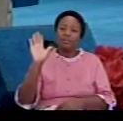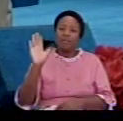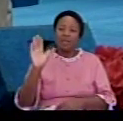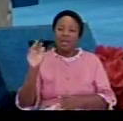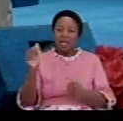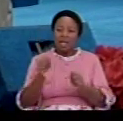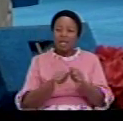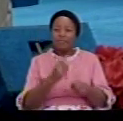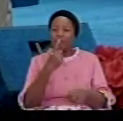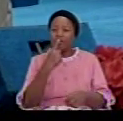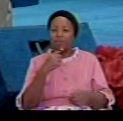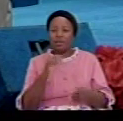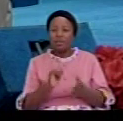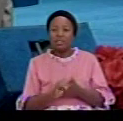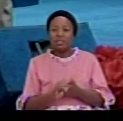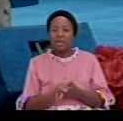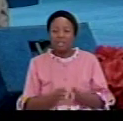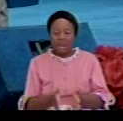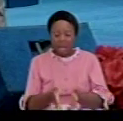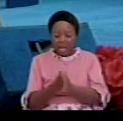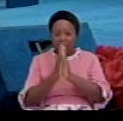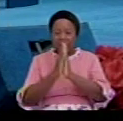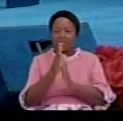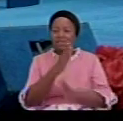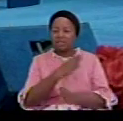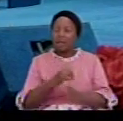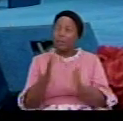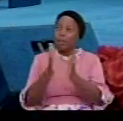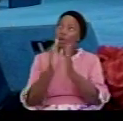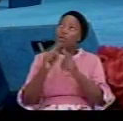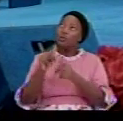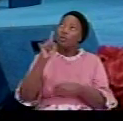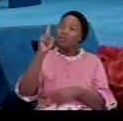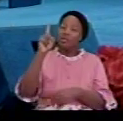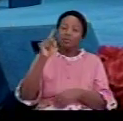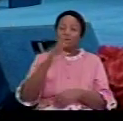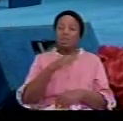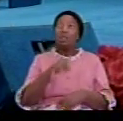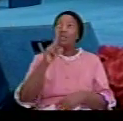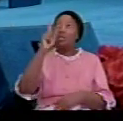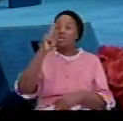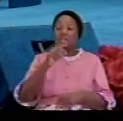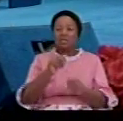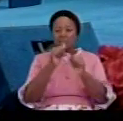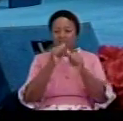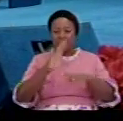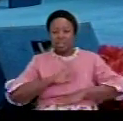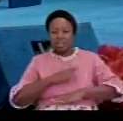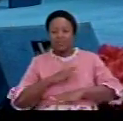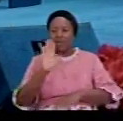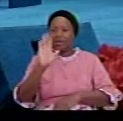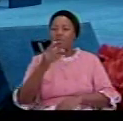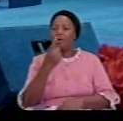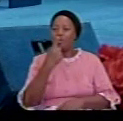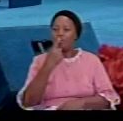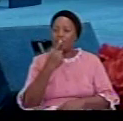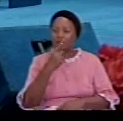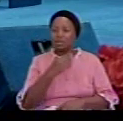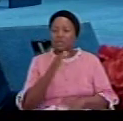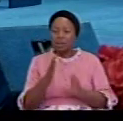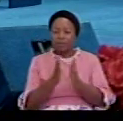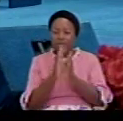Every mouth that demands and makes petition, he satisfieth thy mouth, the praying mouth,